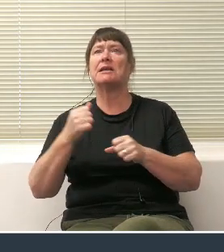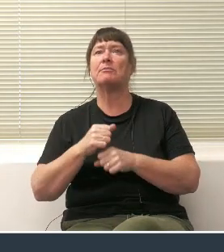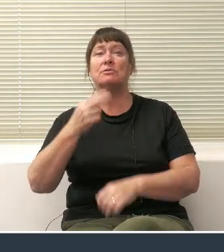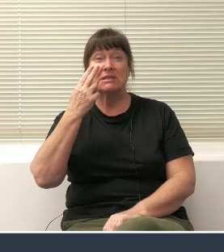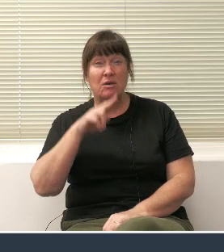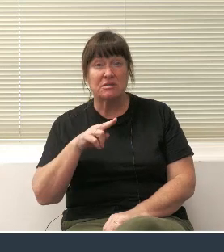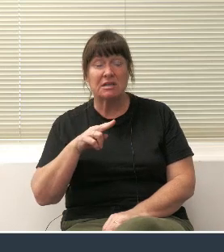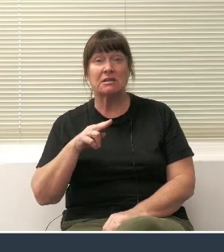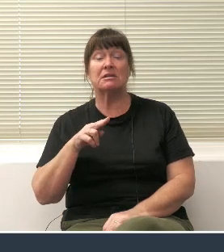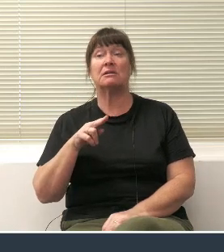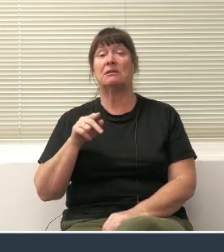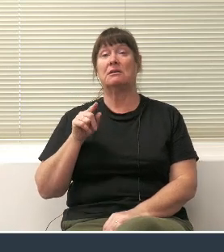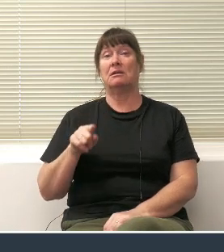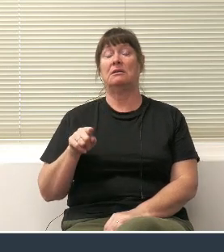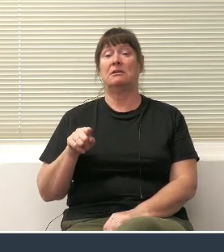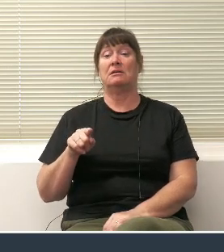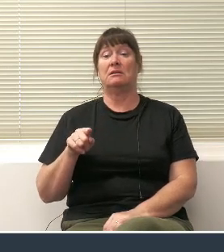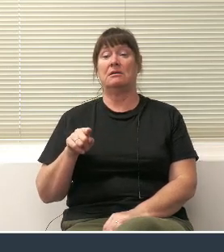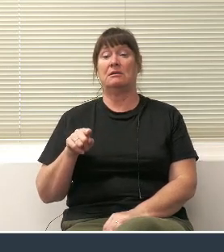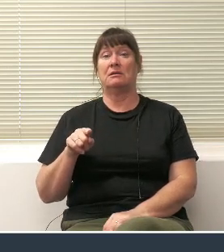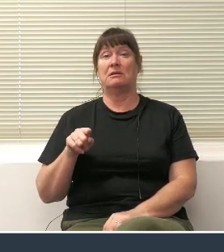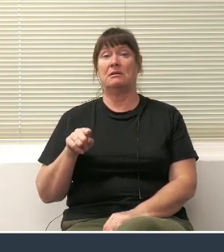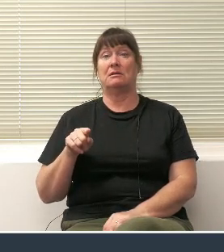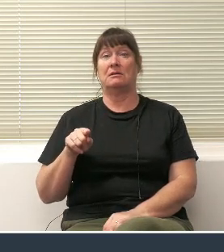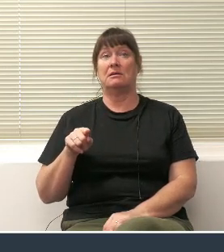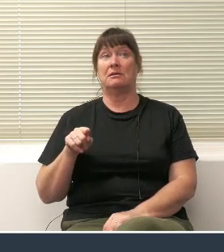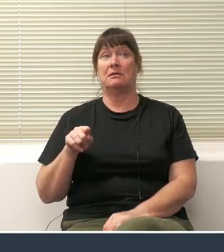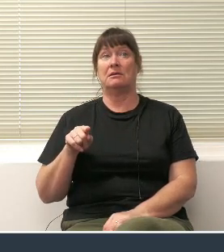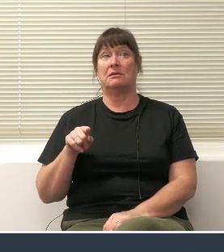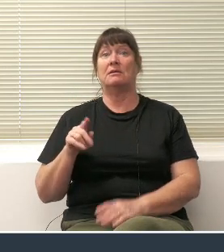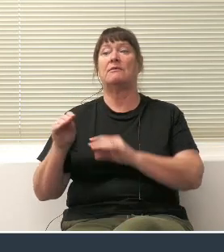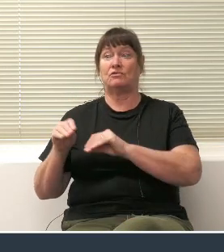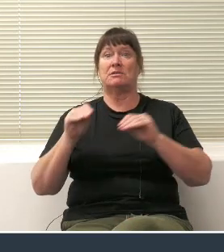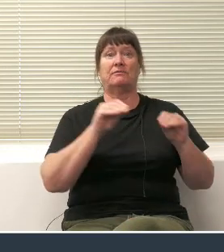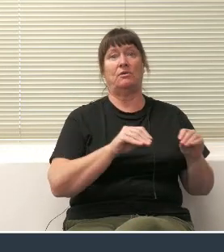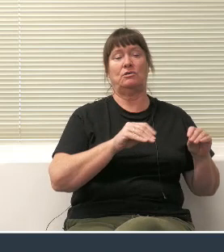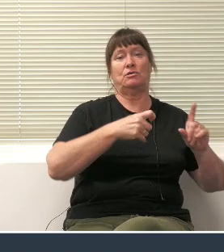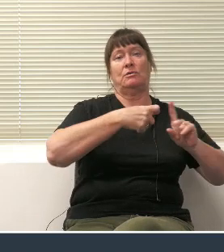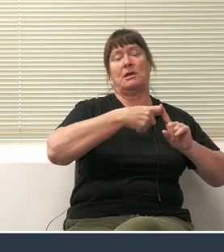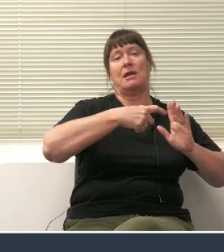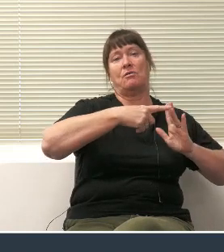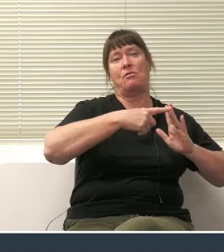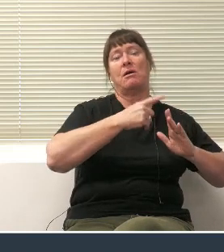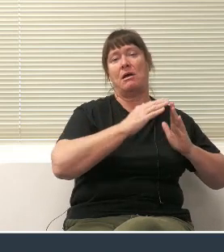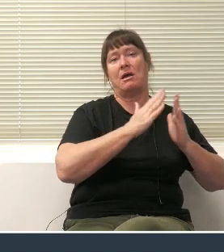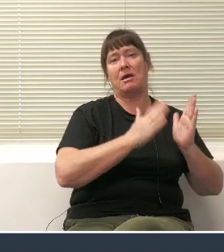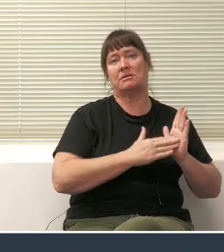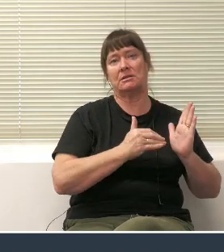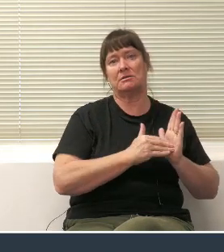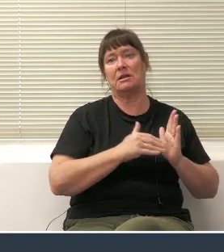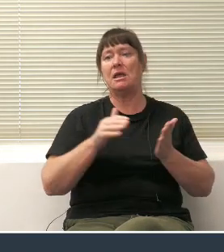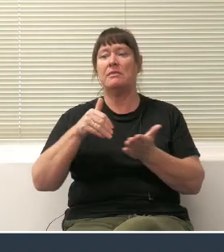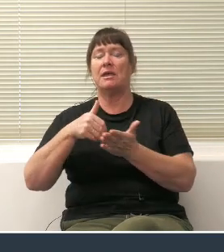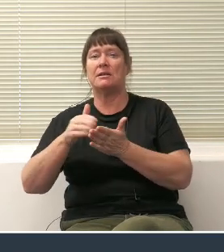Nelson where they have transferred to Kaingaora. They had a sale price